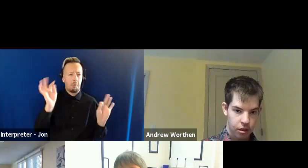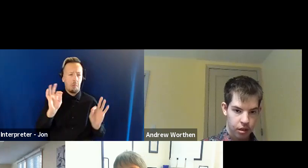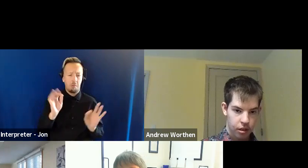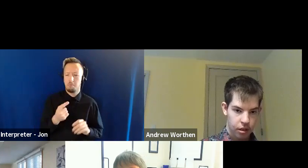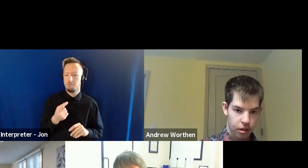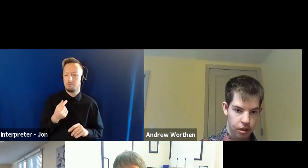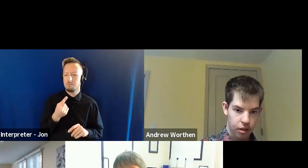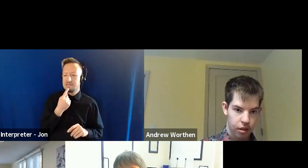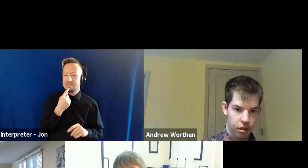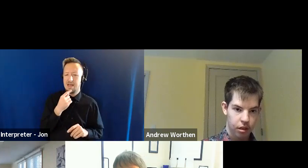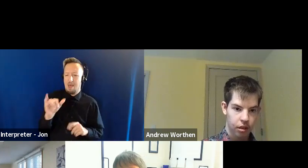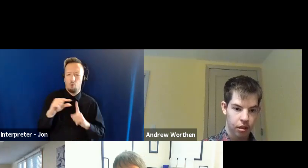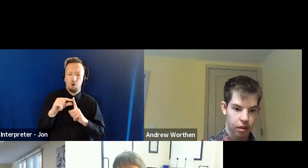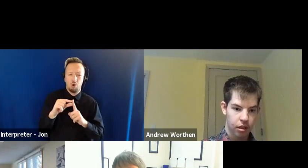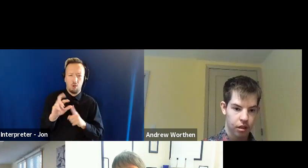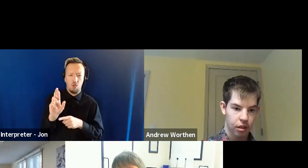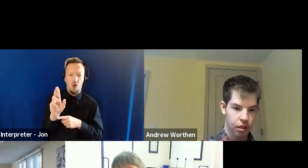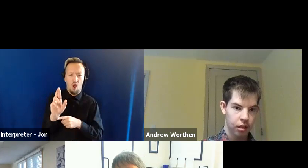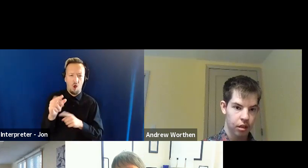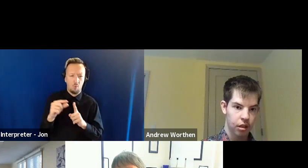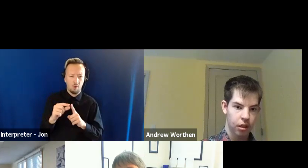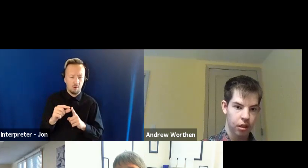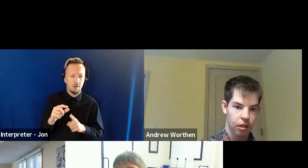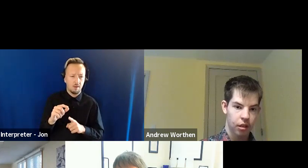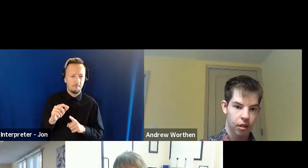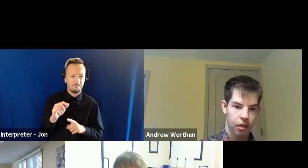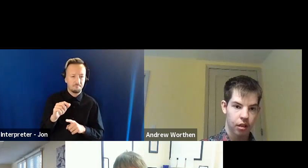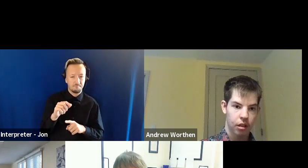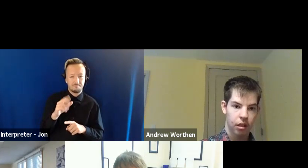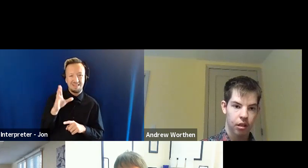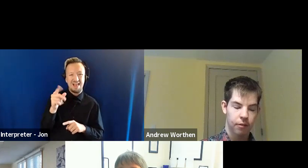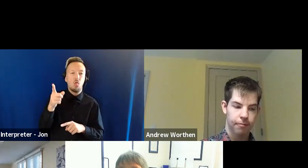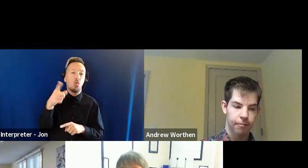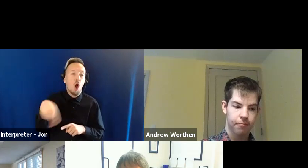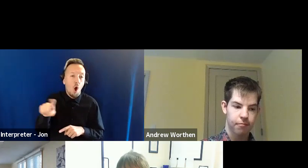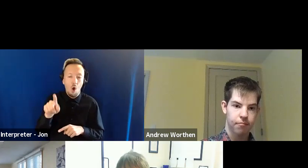that language. And it was all about those people,